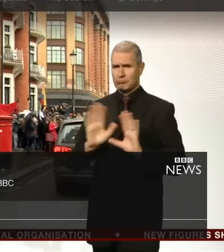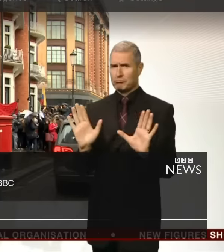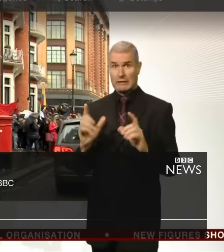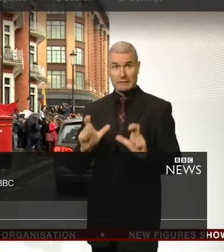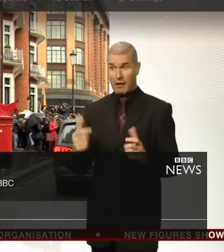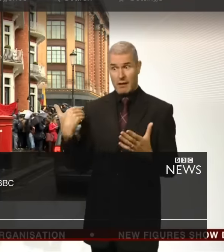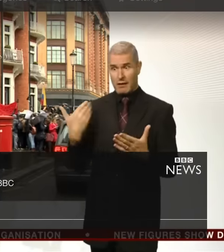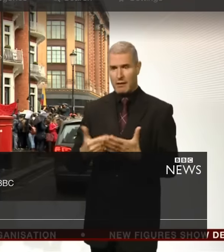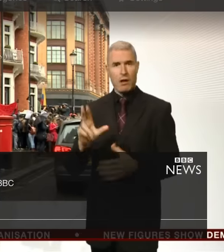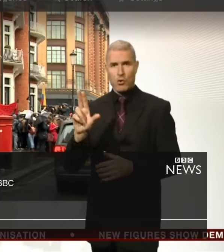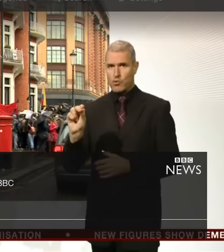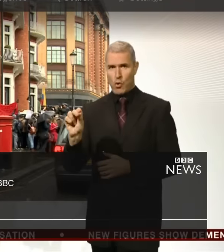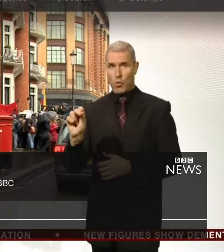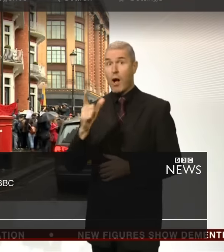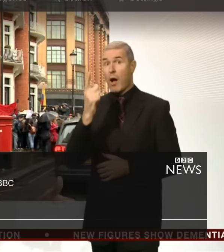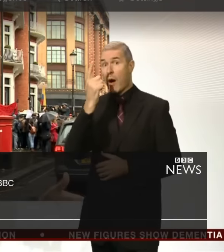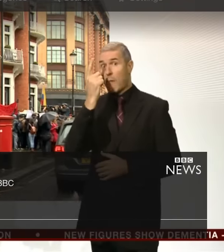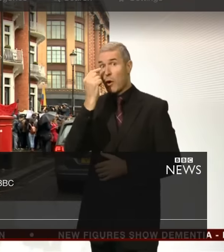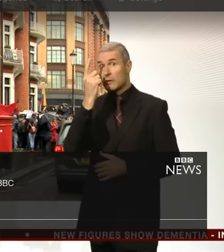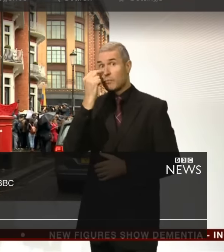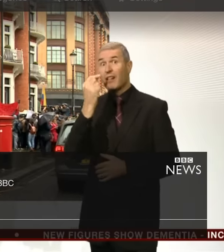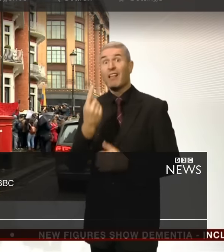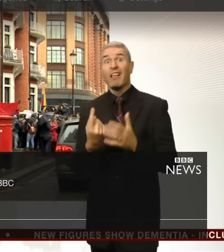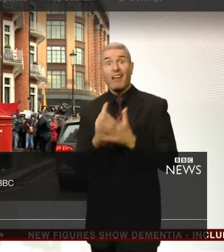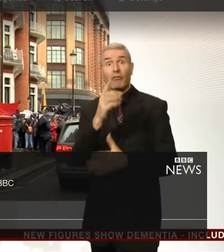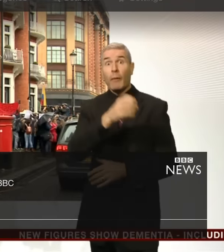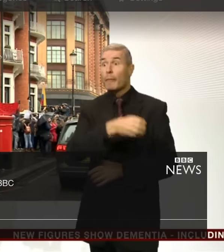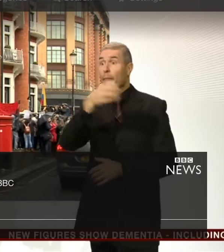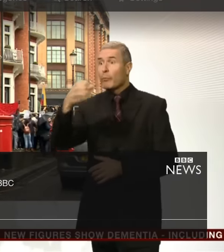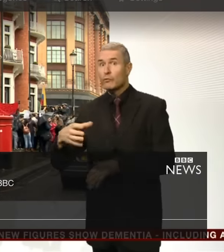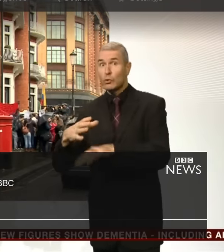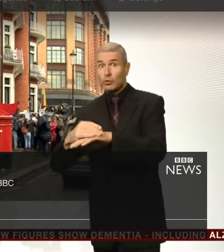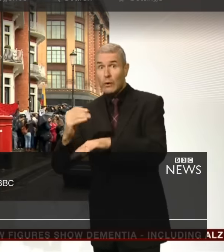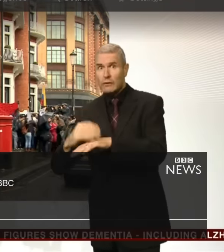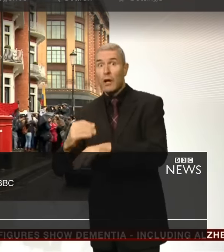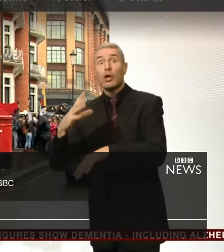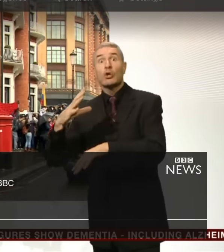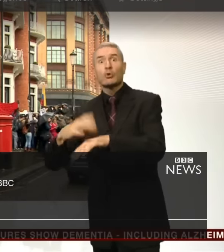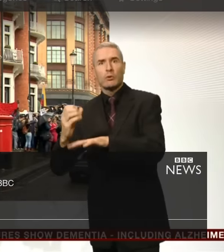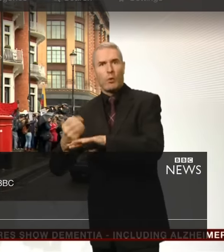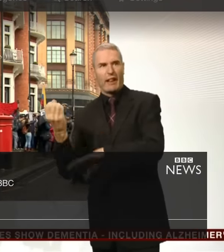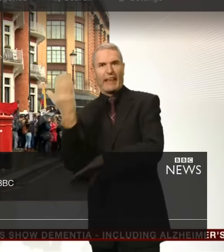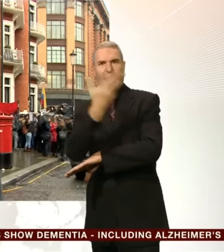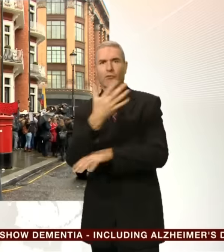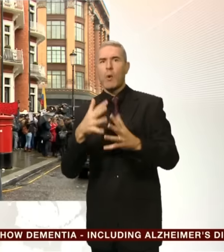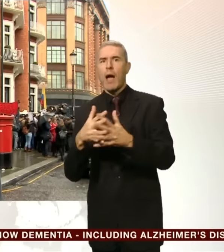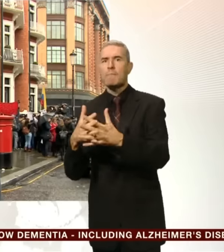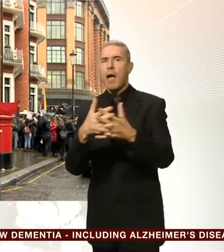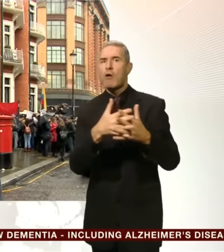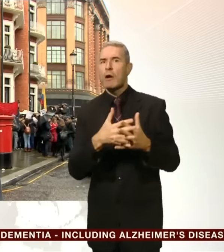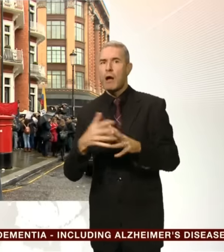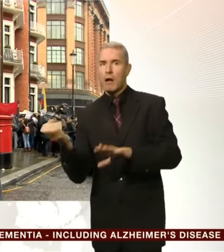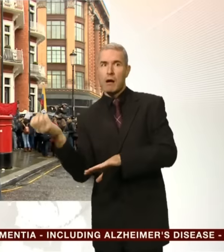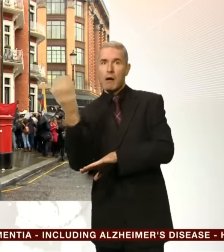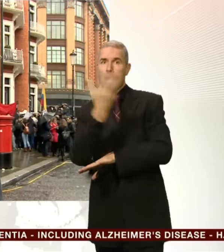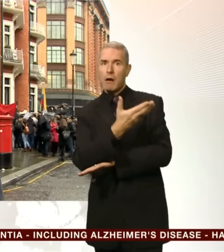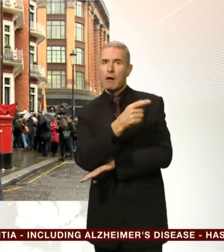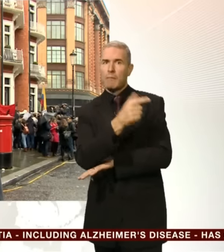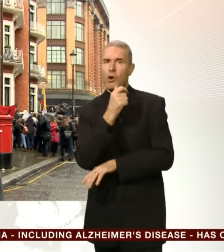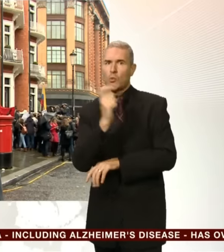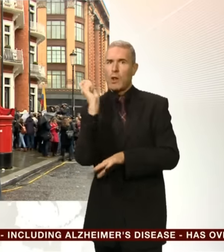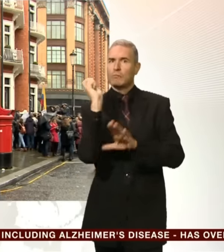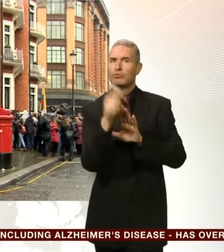know at the moment that he fears possible onward extradition to the United States for possible prosecution about the WikiLeaks release